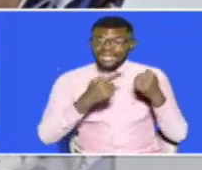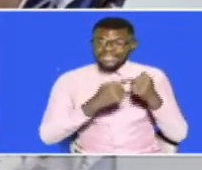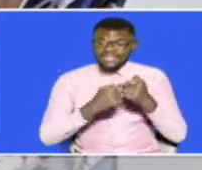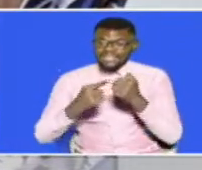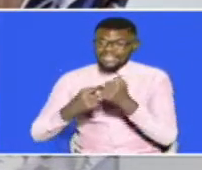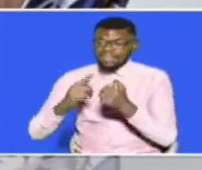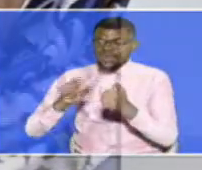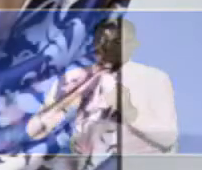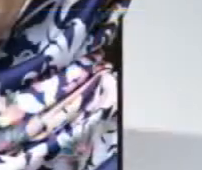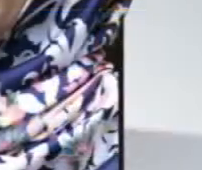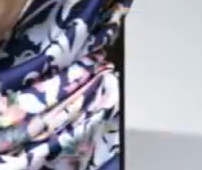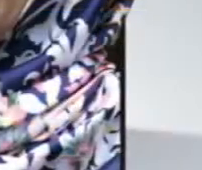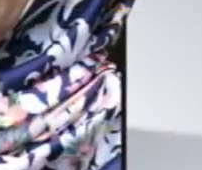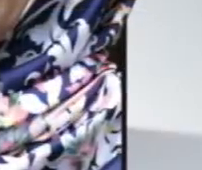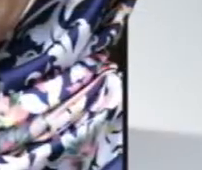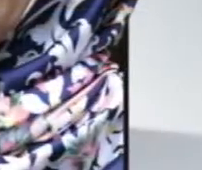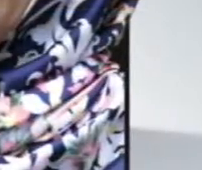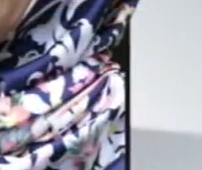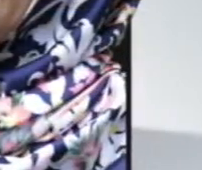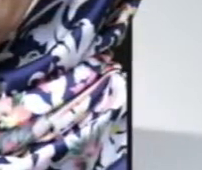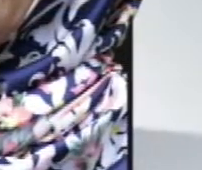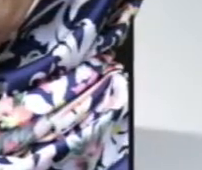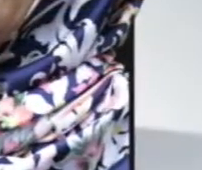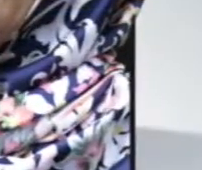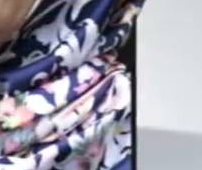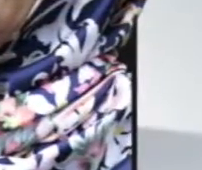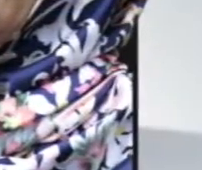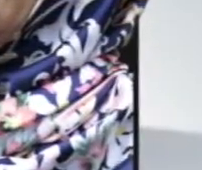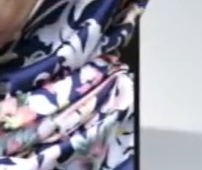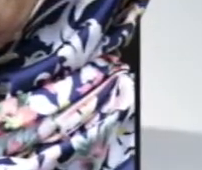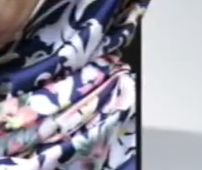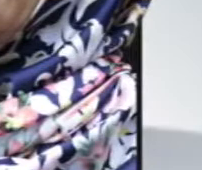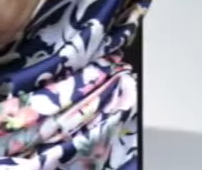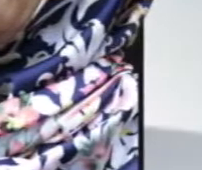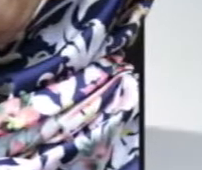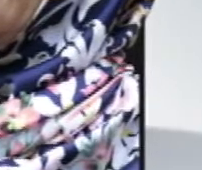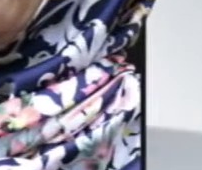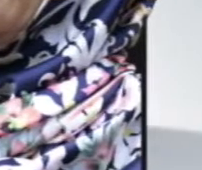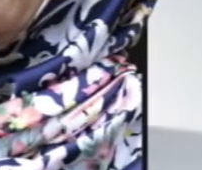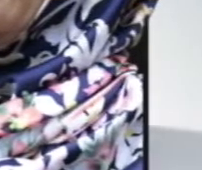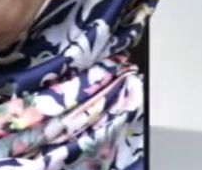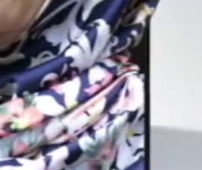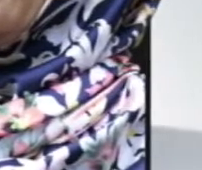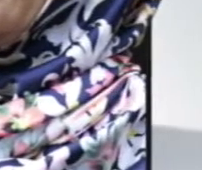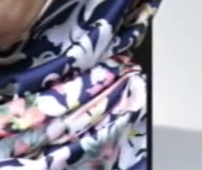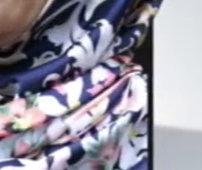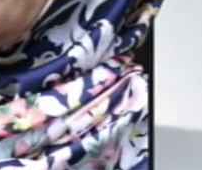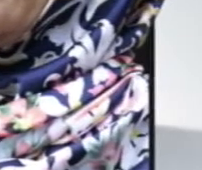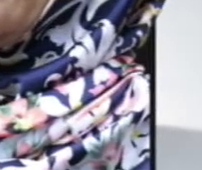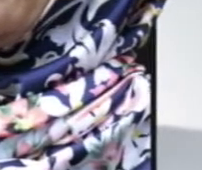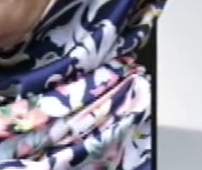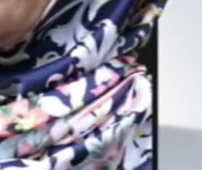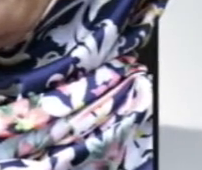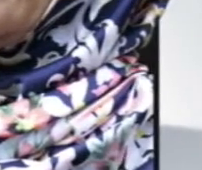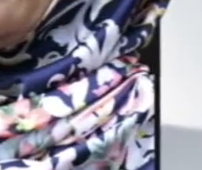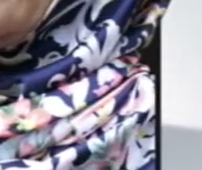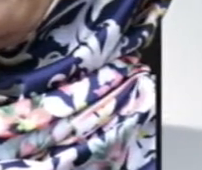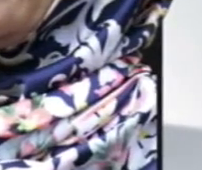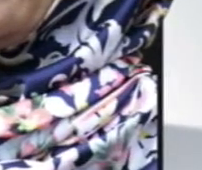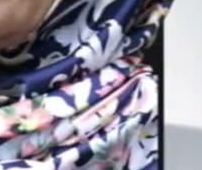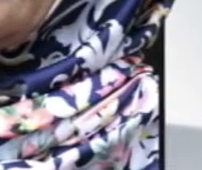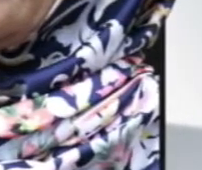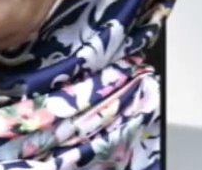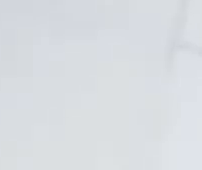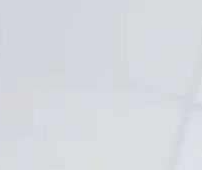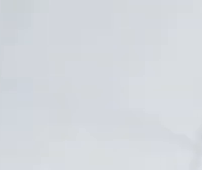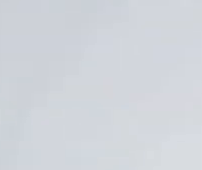66,000 signatures in hard copy PDF form and a soft copy in flash disk. They have not specified the form